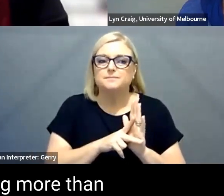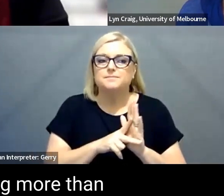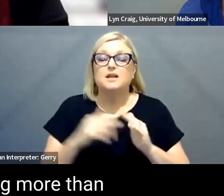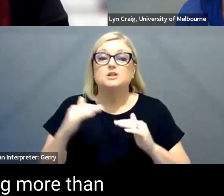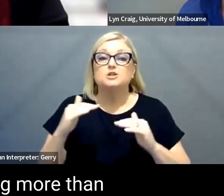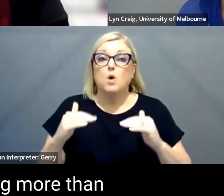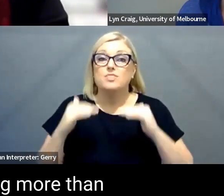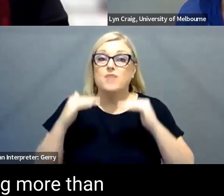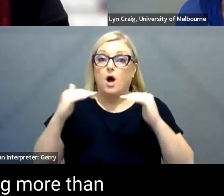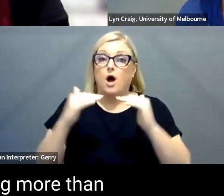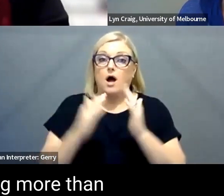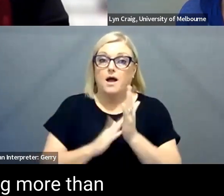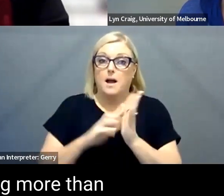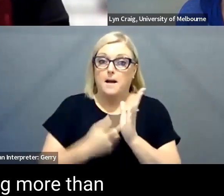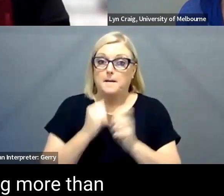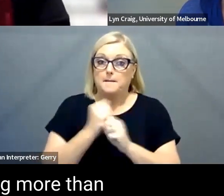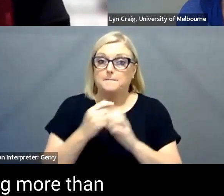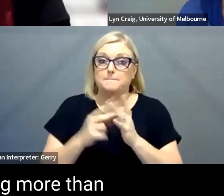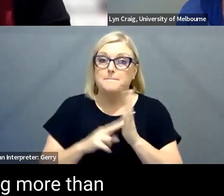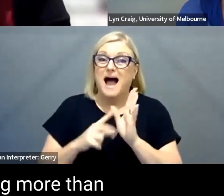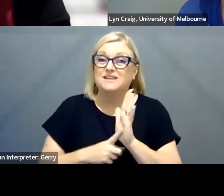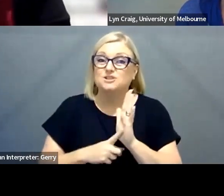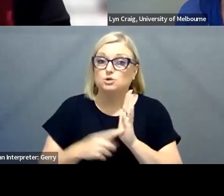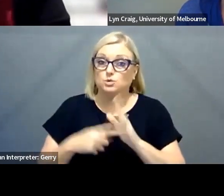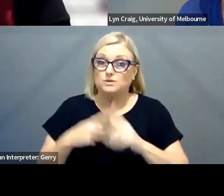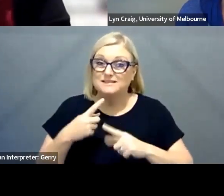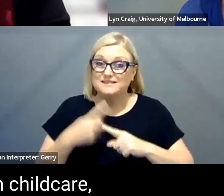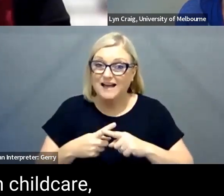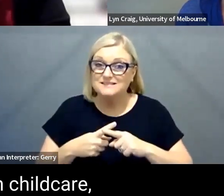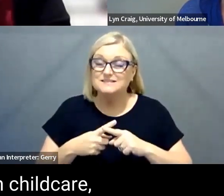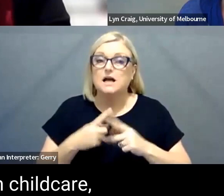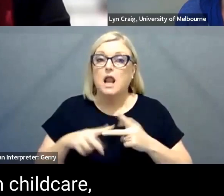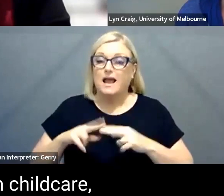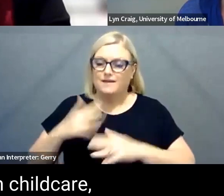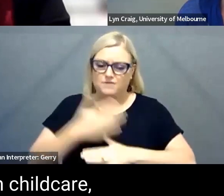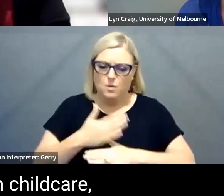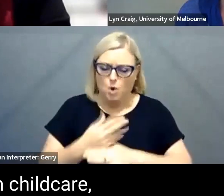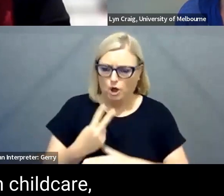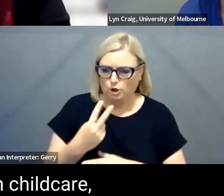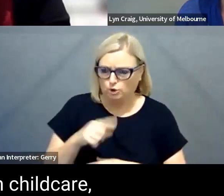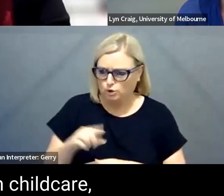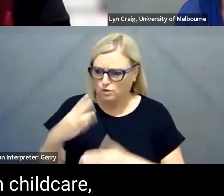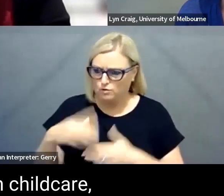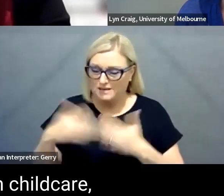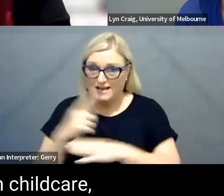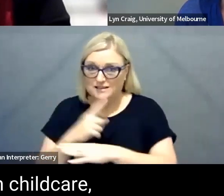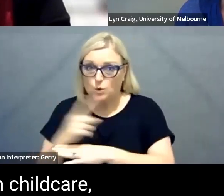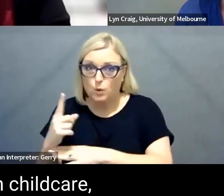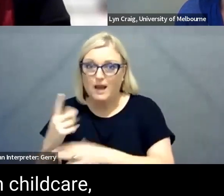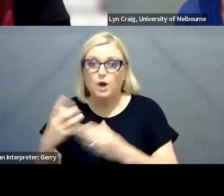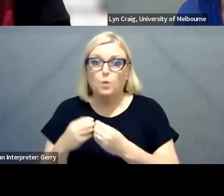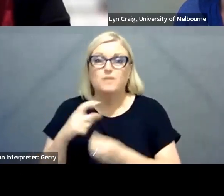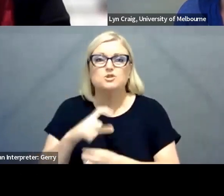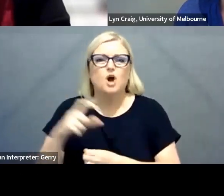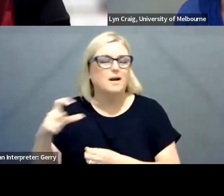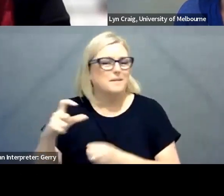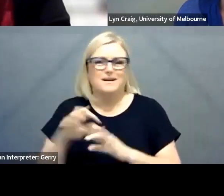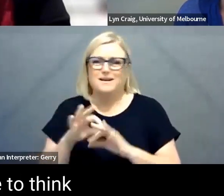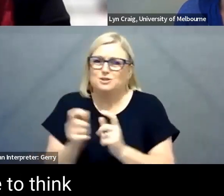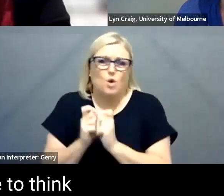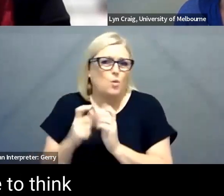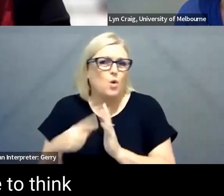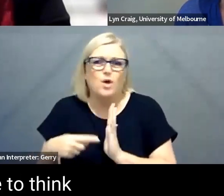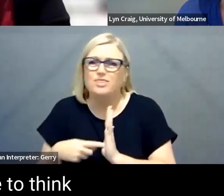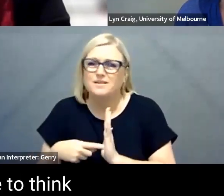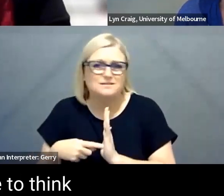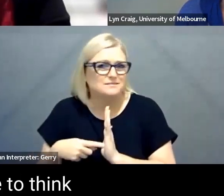they're working more than those 2 or 3 days a week, combined with childcare, is what makes it non-economic.